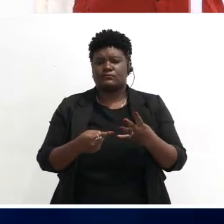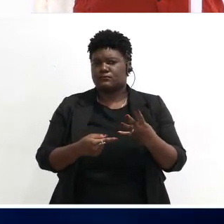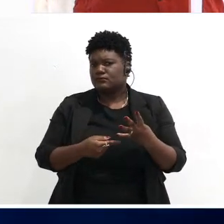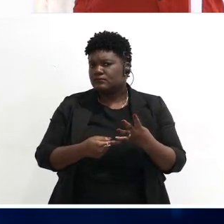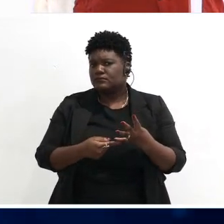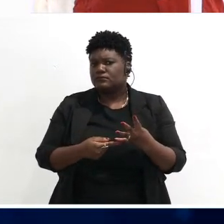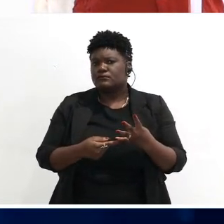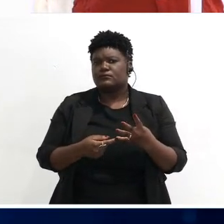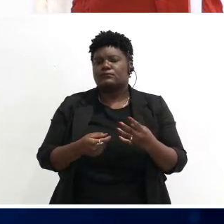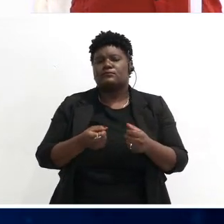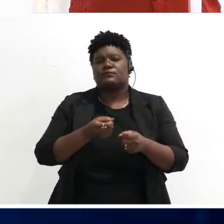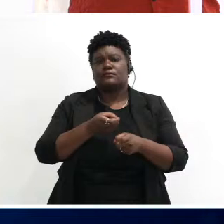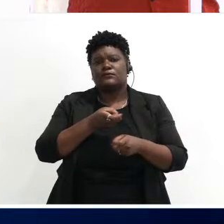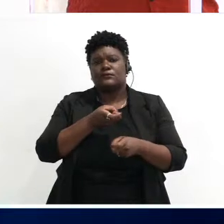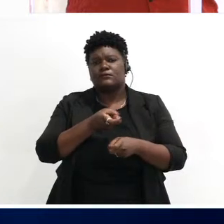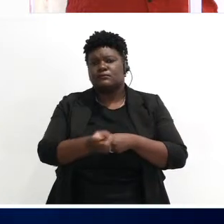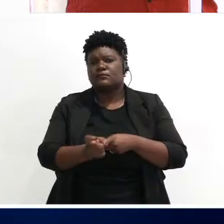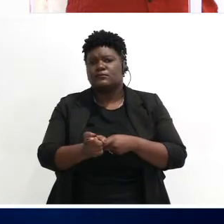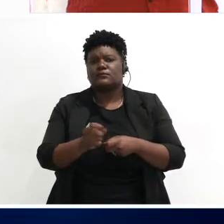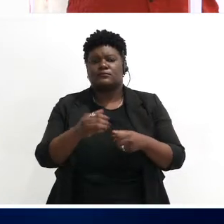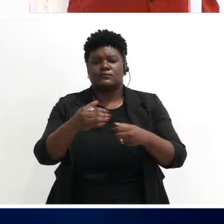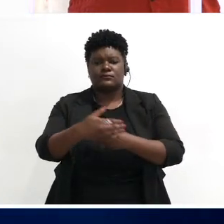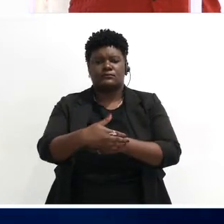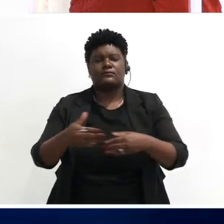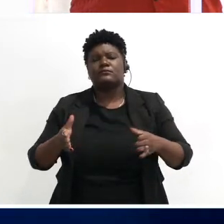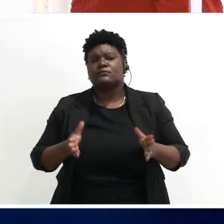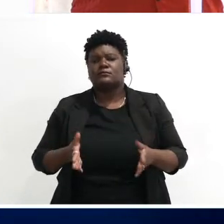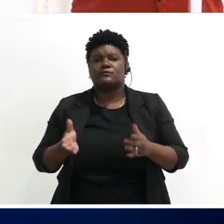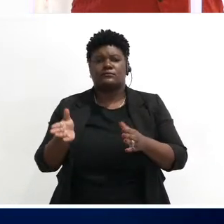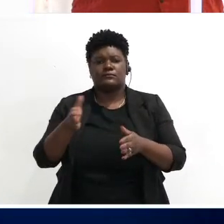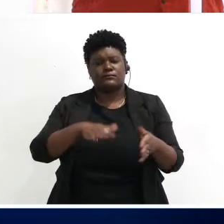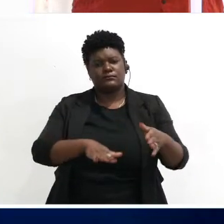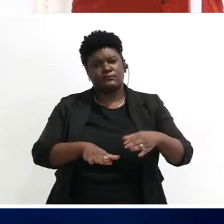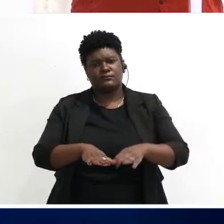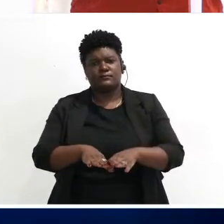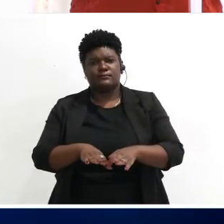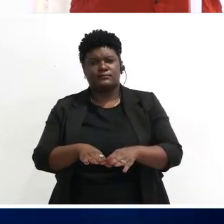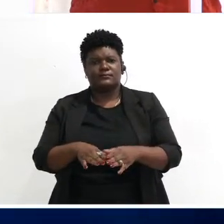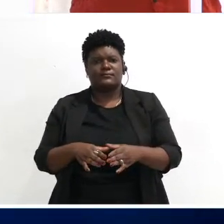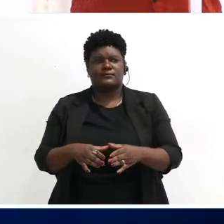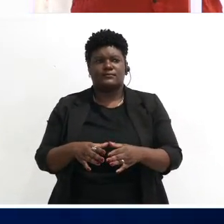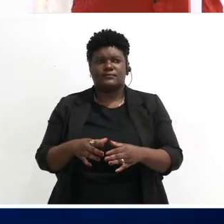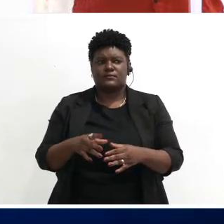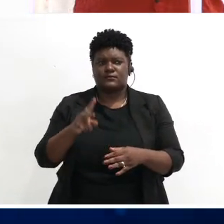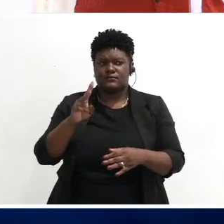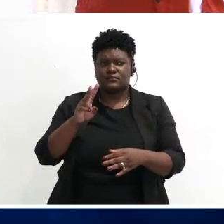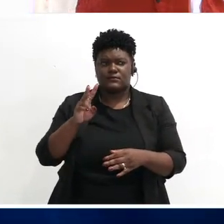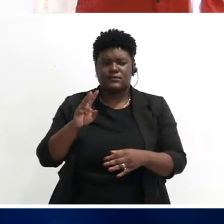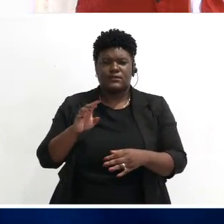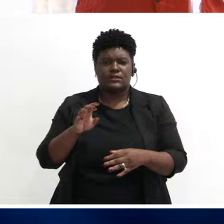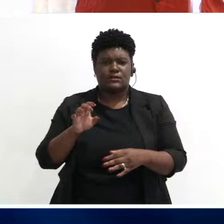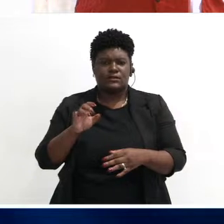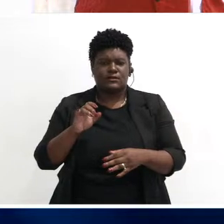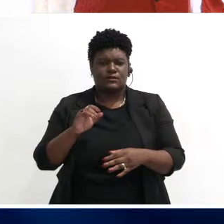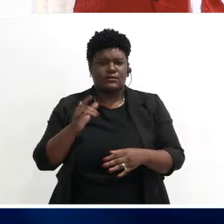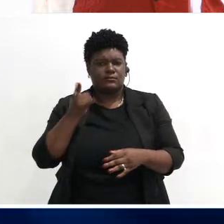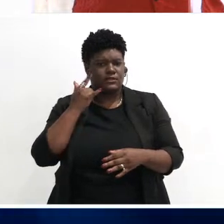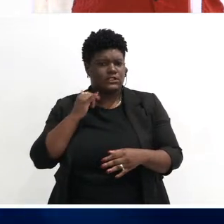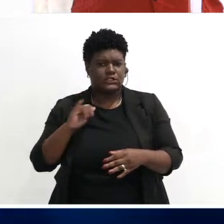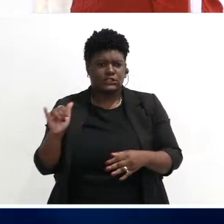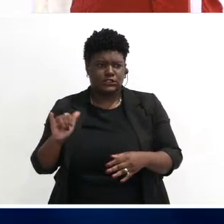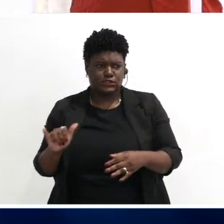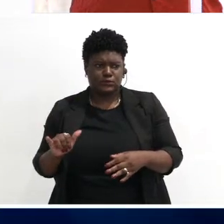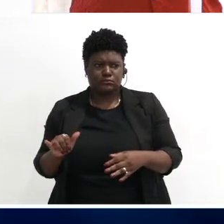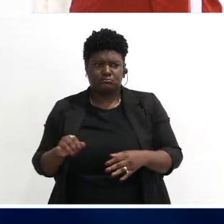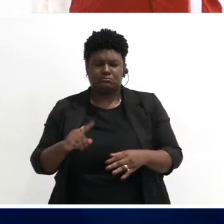So in the yellow on this chart, what I'm trying to highlight is some of these transitions.